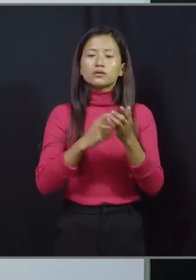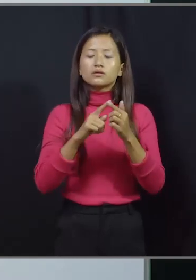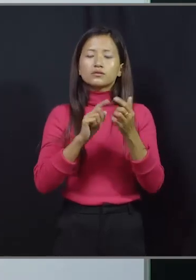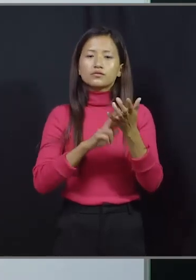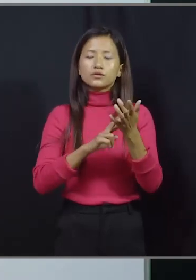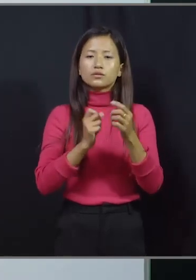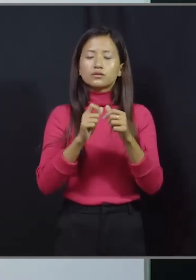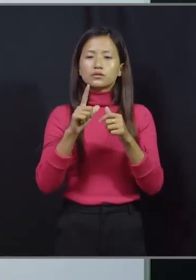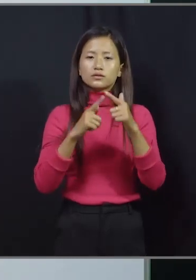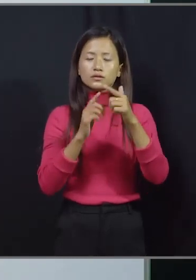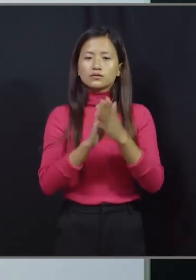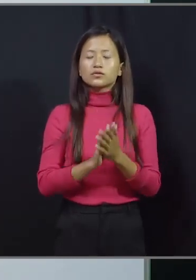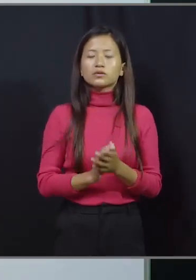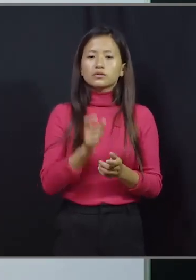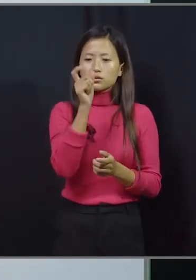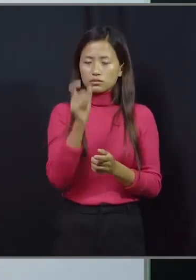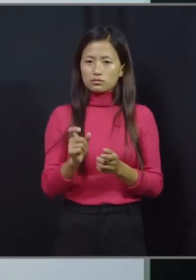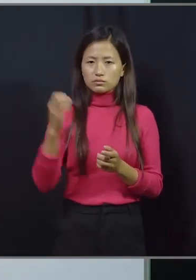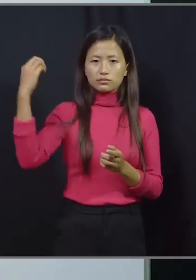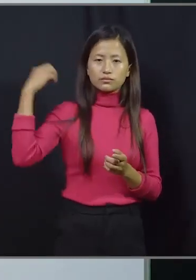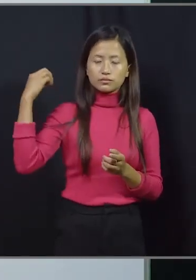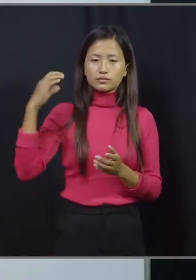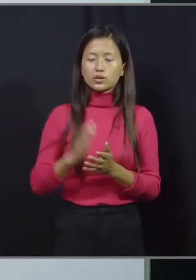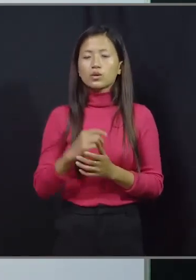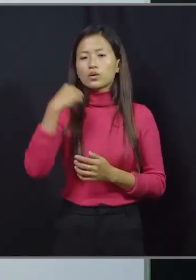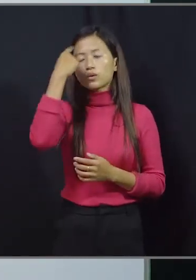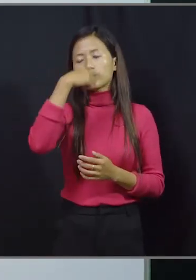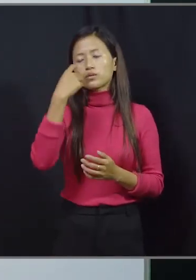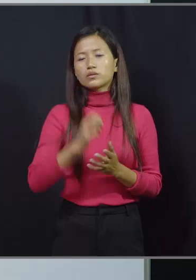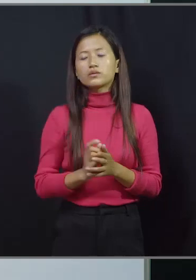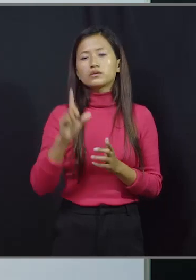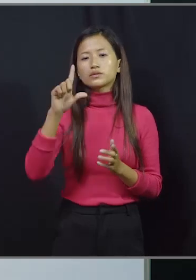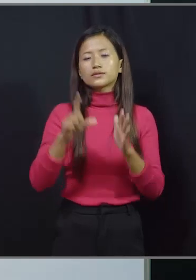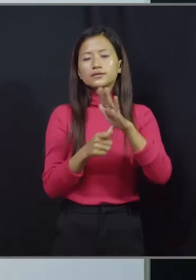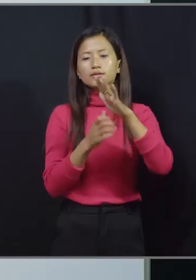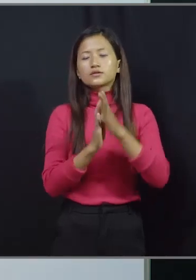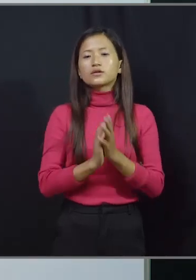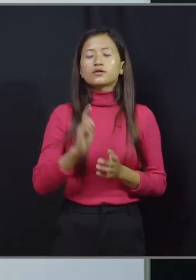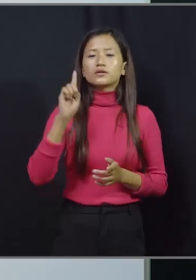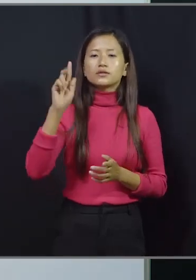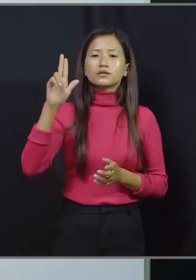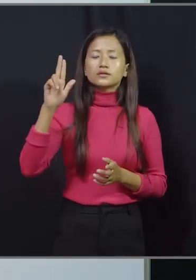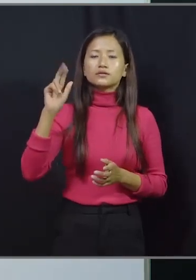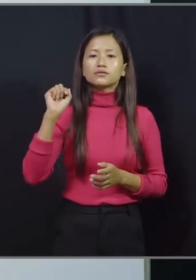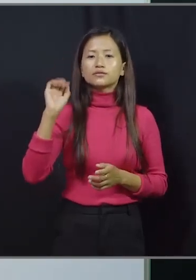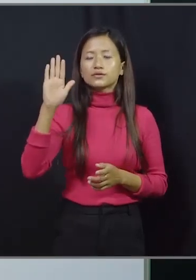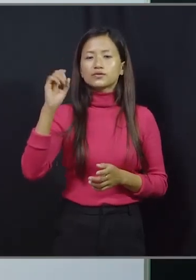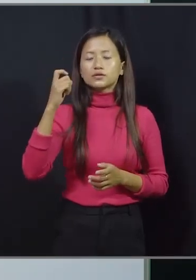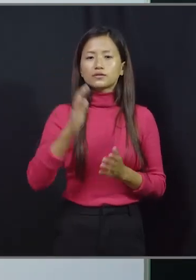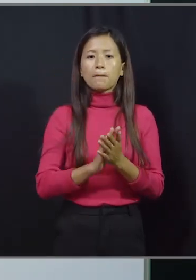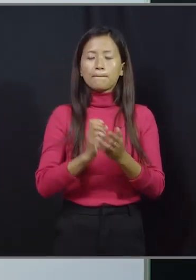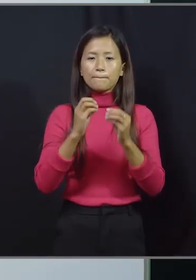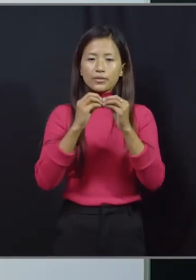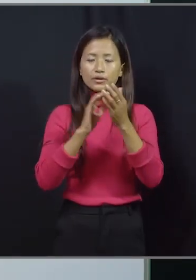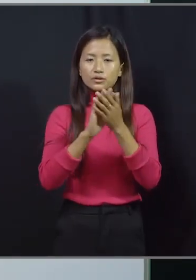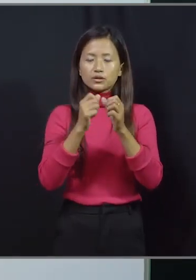against the British authority. And who was the leader of India in the revolt of 1857? We have Bahadur Shah.